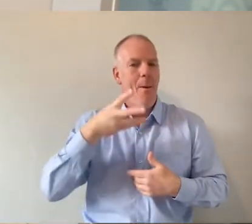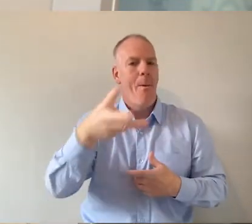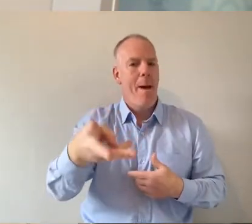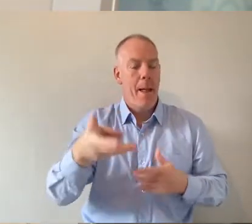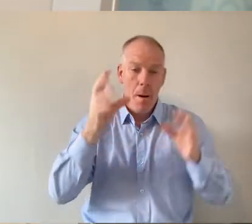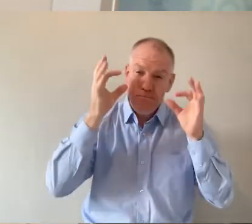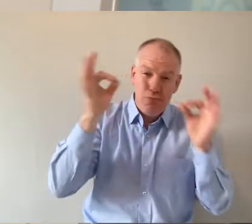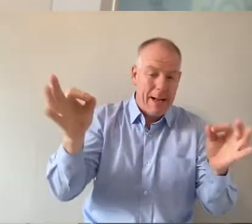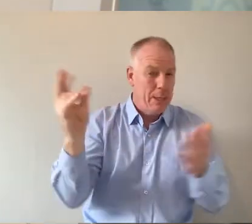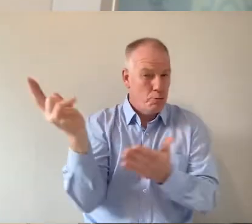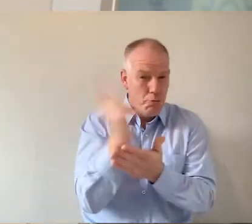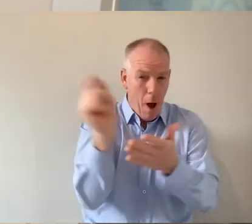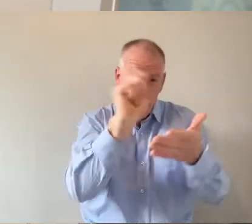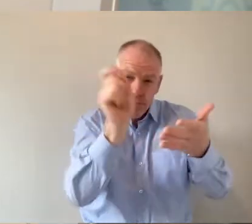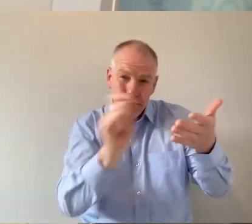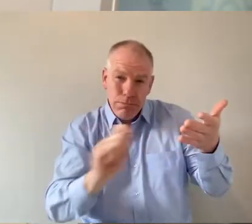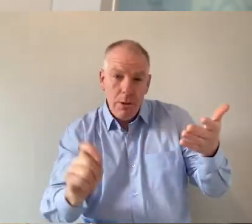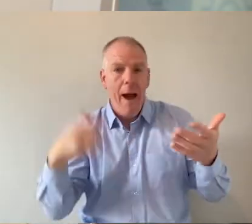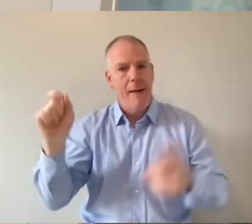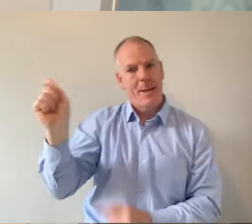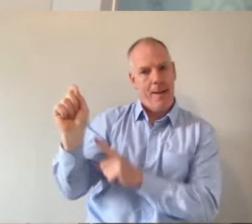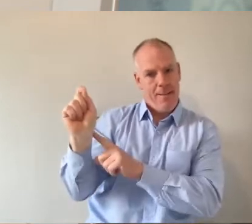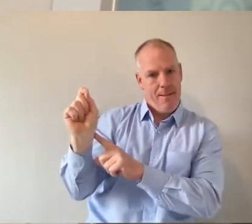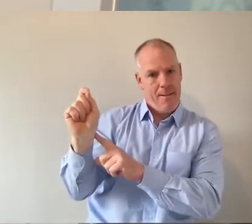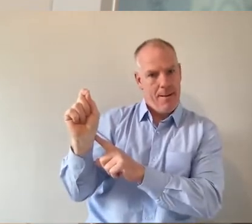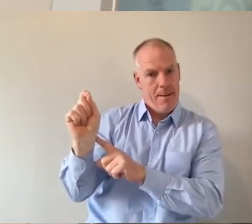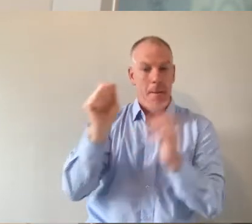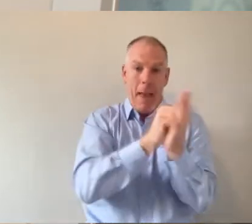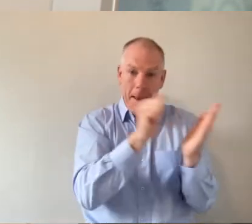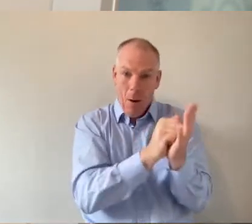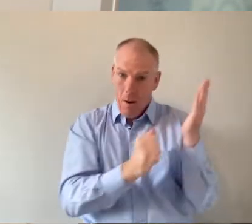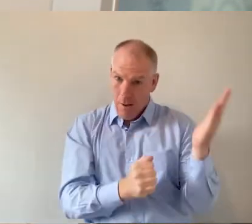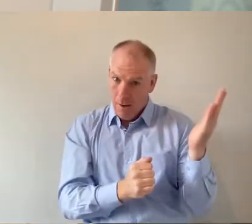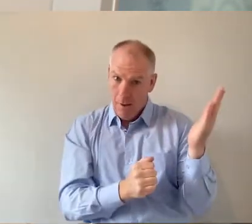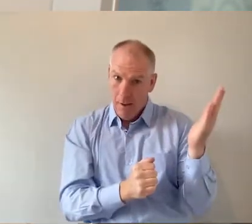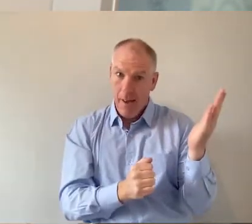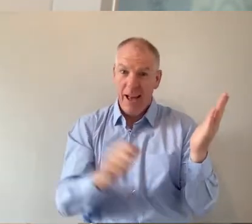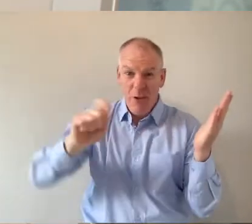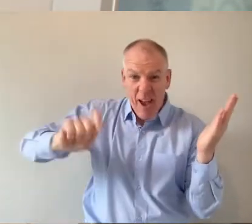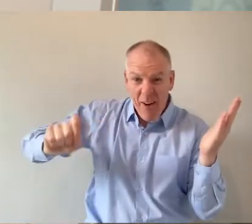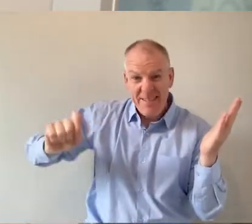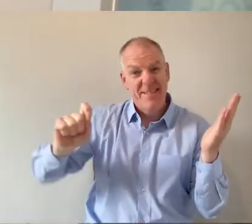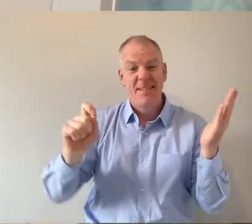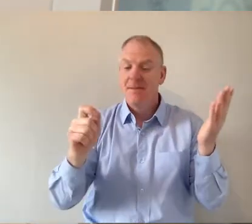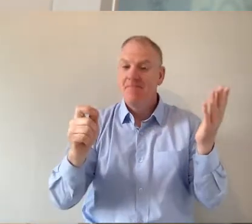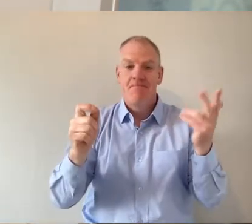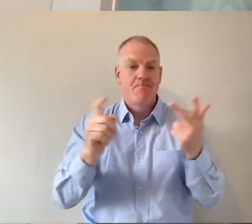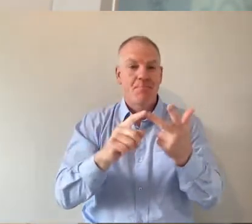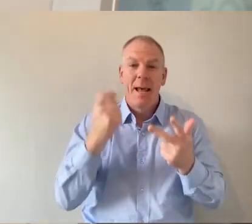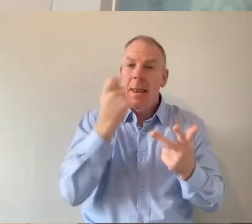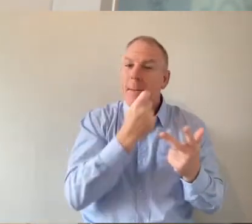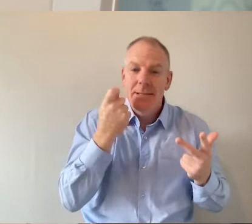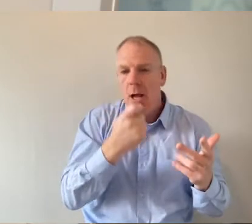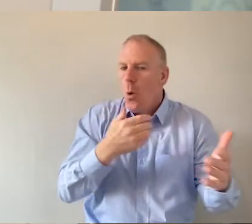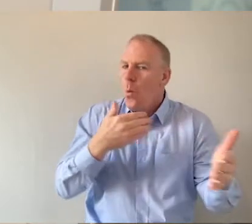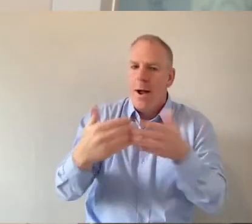some brilliant drawing together. So, get yourself a pencil, get yourself some paper, get yourself a crayon, get yourself a lipstick,